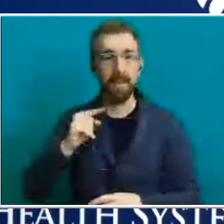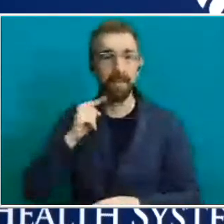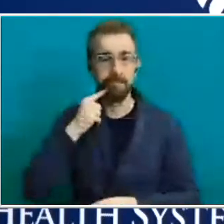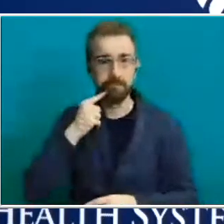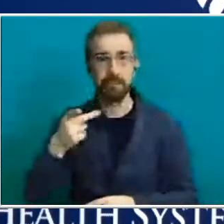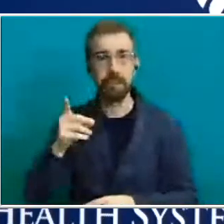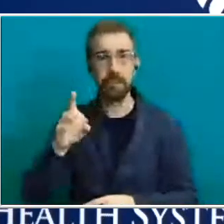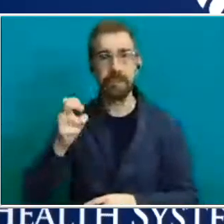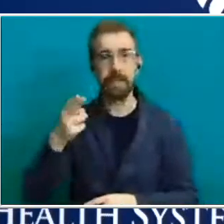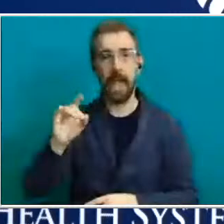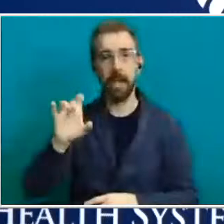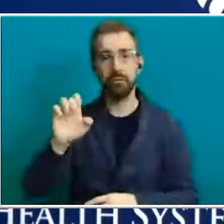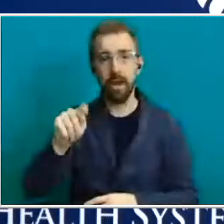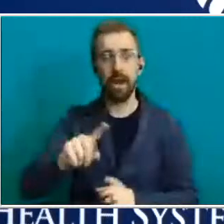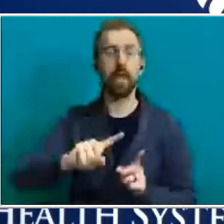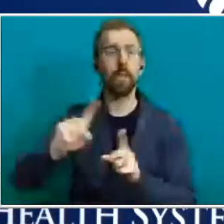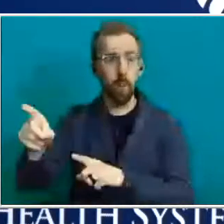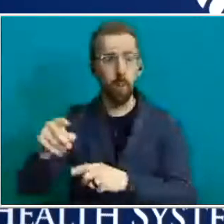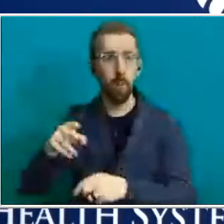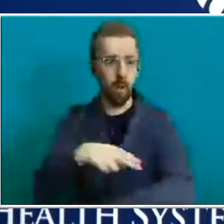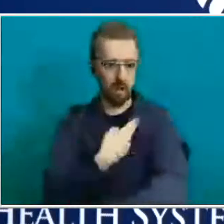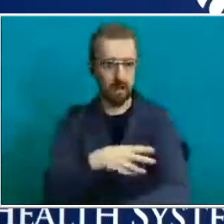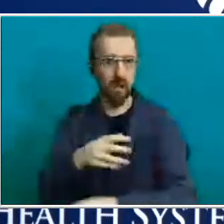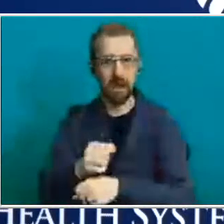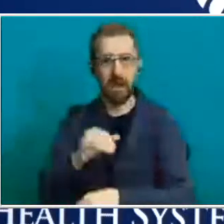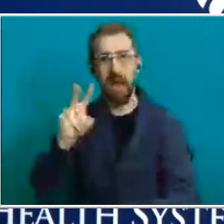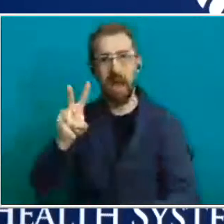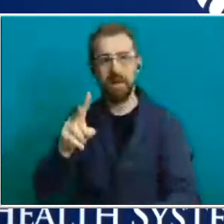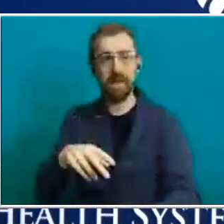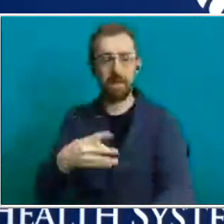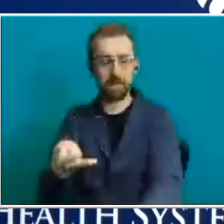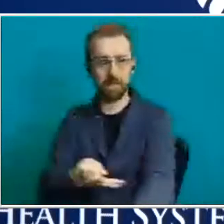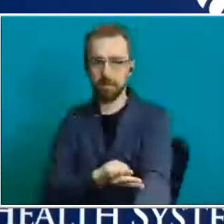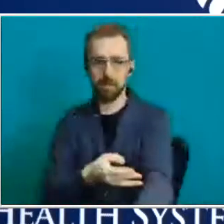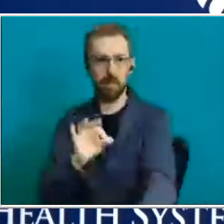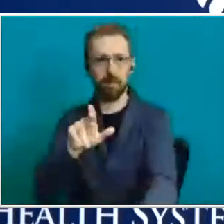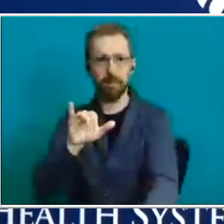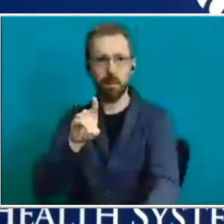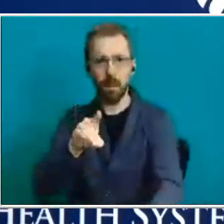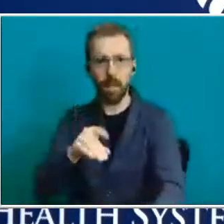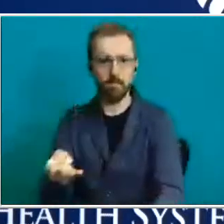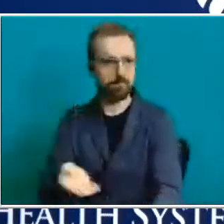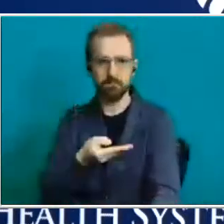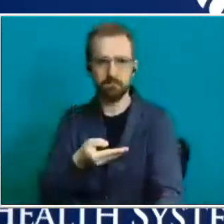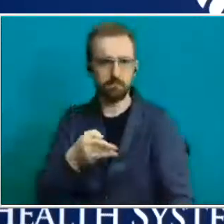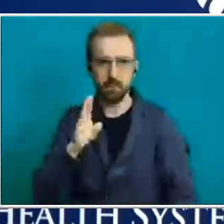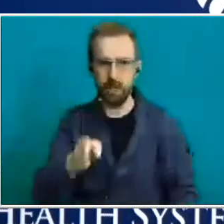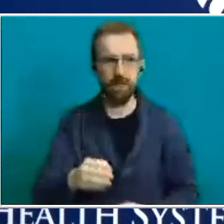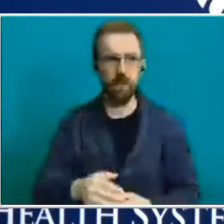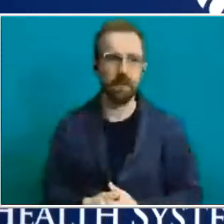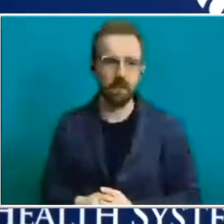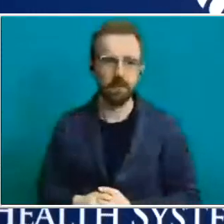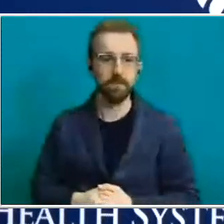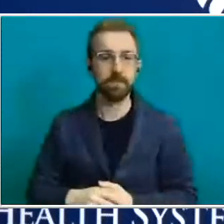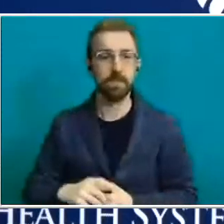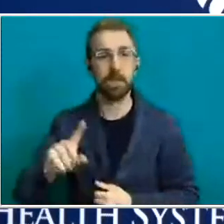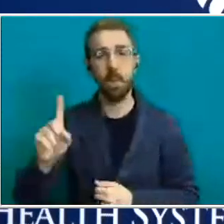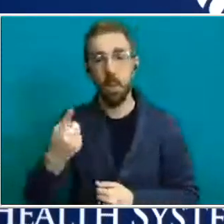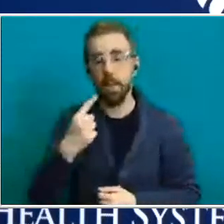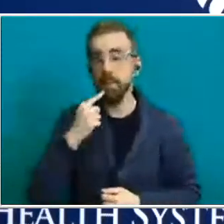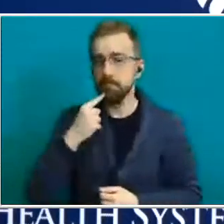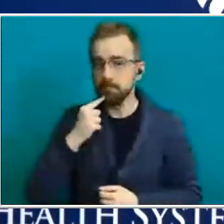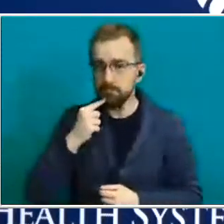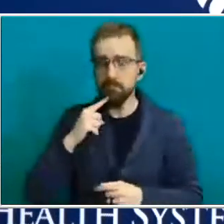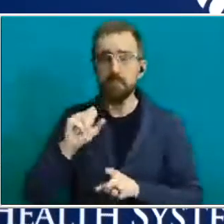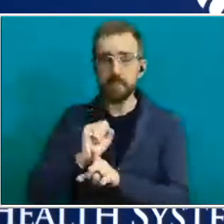to the hospital and getting IV fluids and getting strict IV fluid resuscitation. Only in severe cases, in